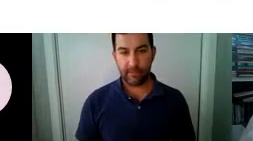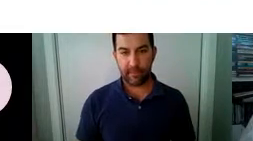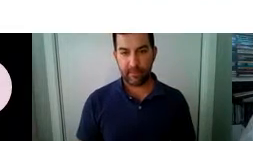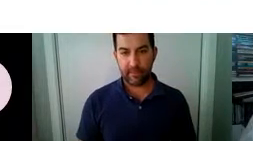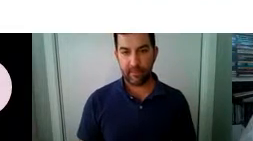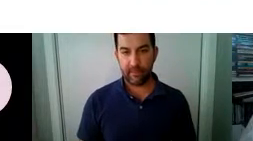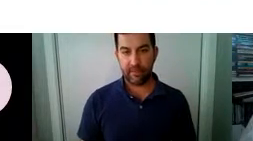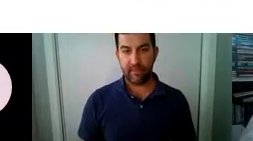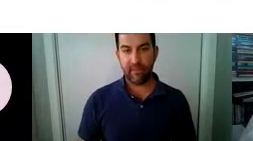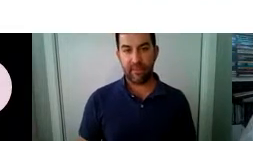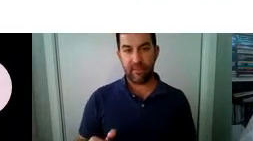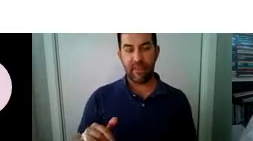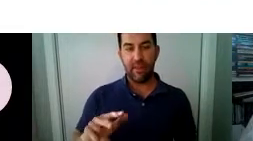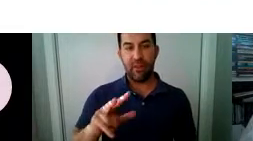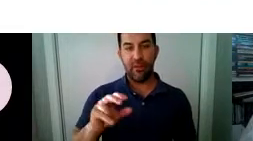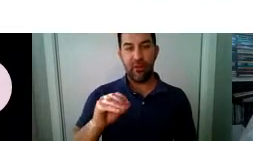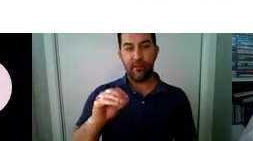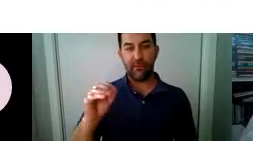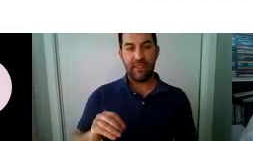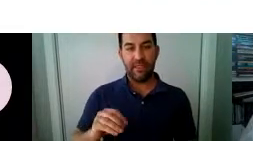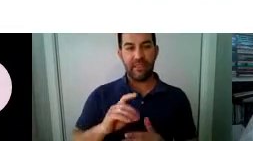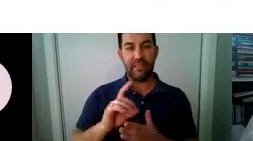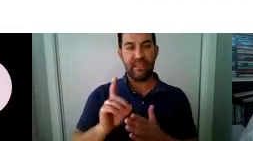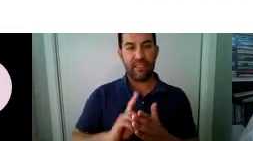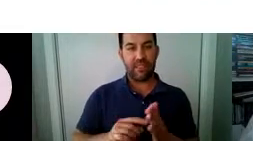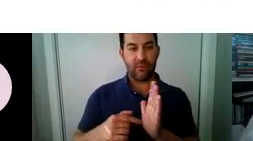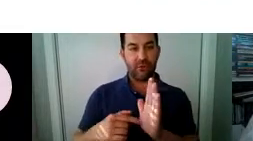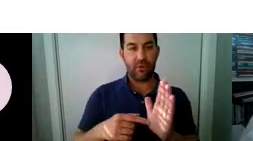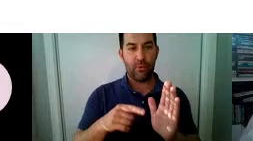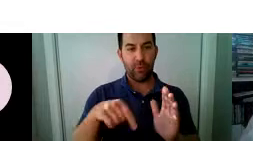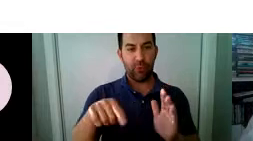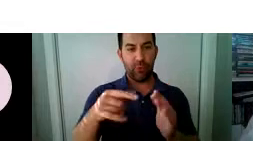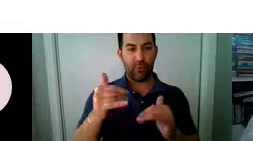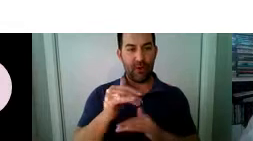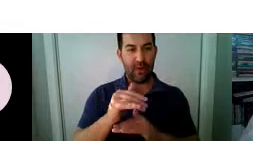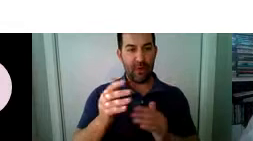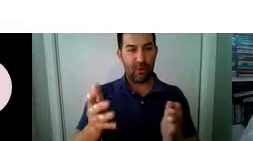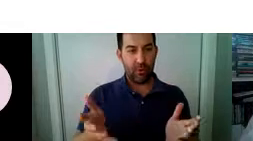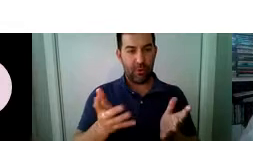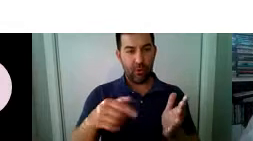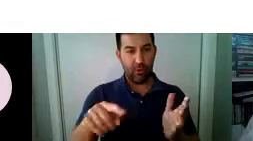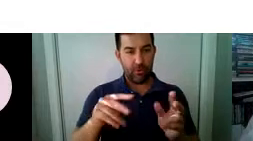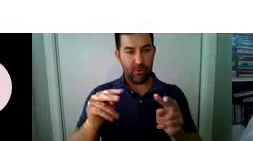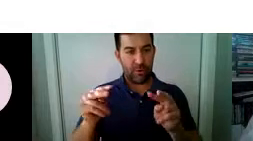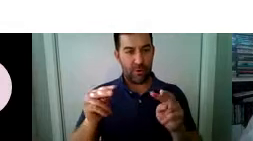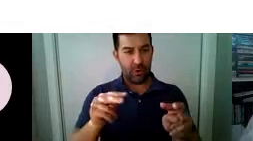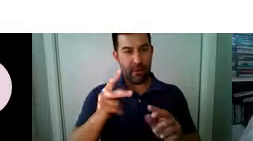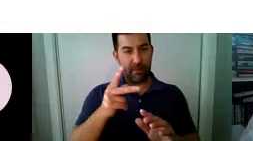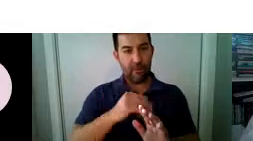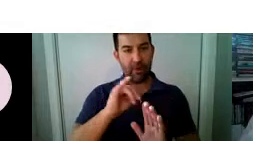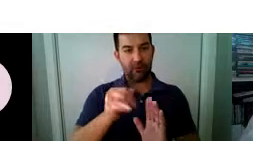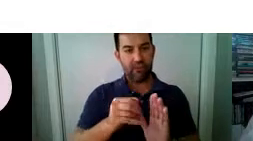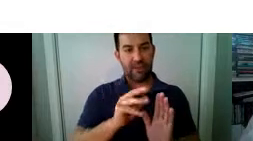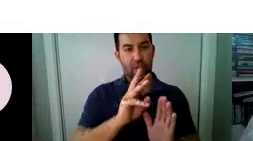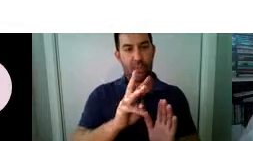So those are the 30% designs that we have to show you this evening. We encourage you to look at our project website.